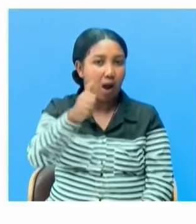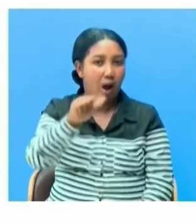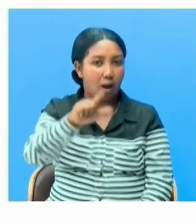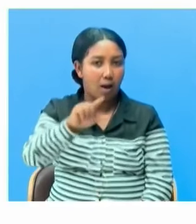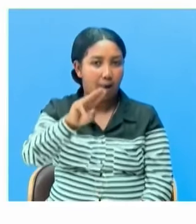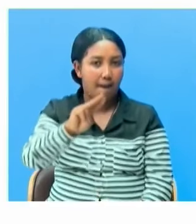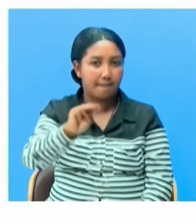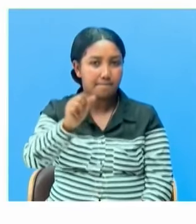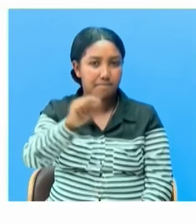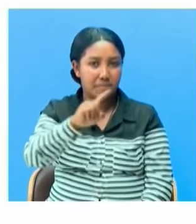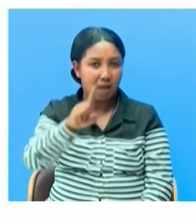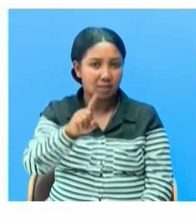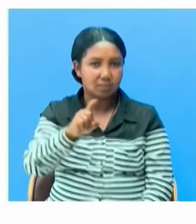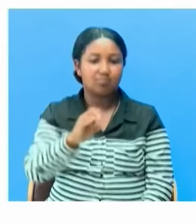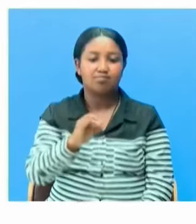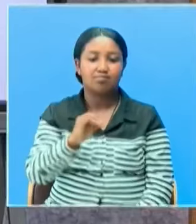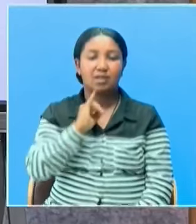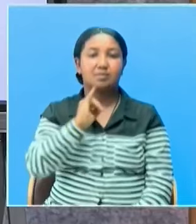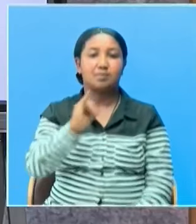is young.